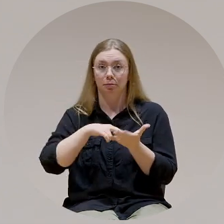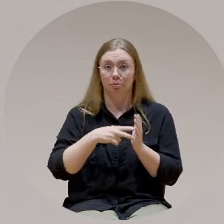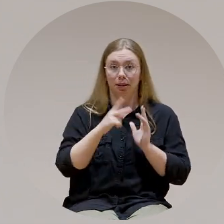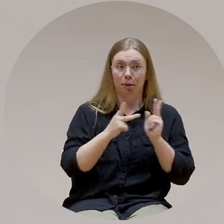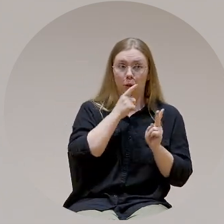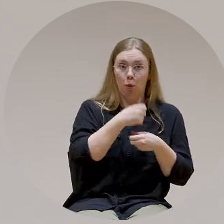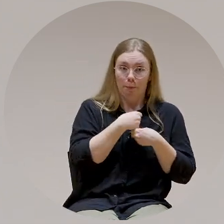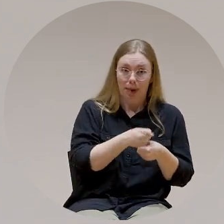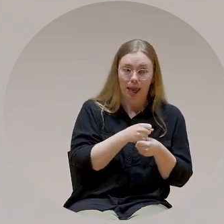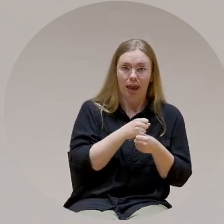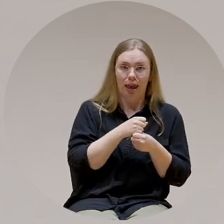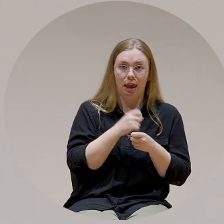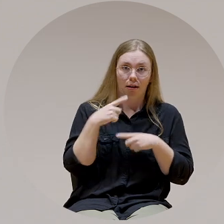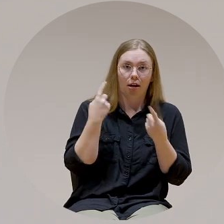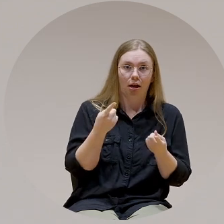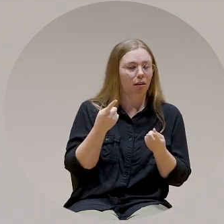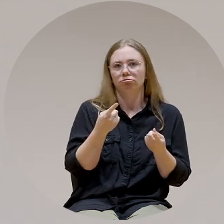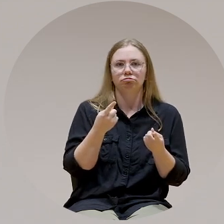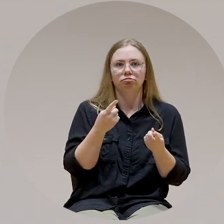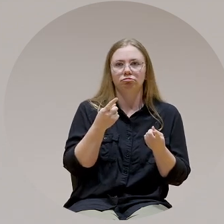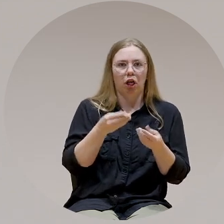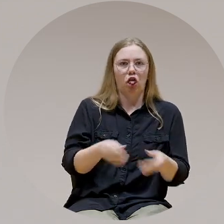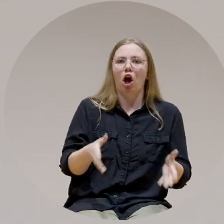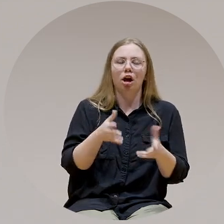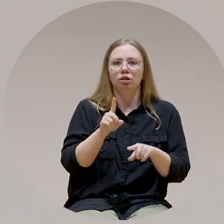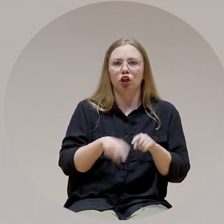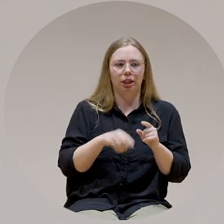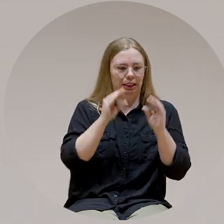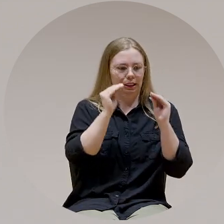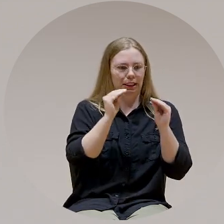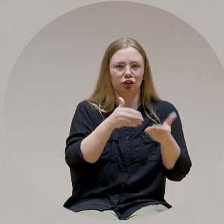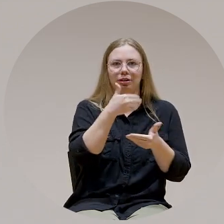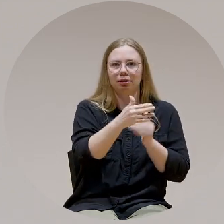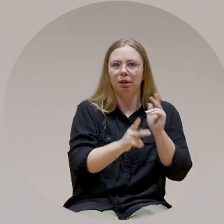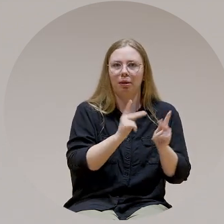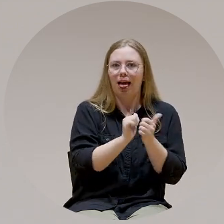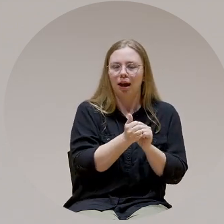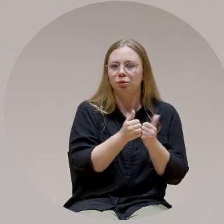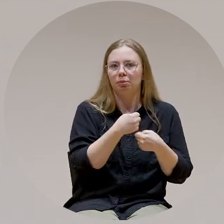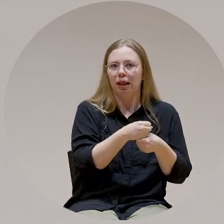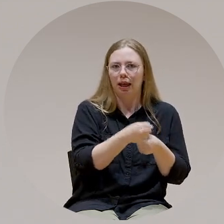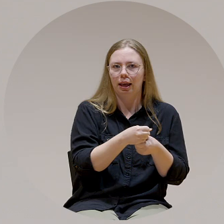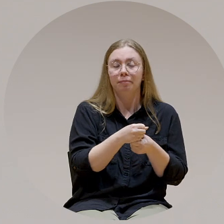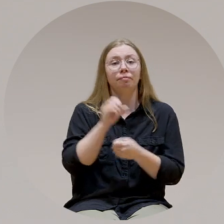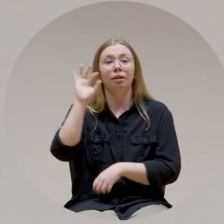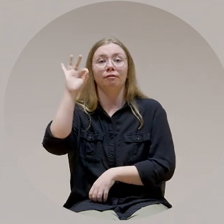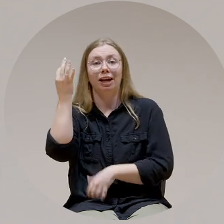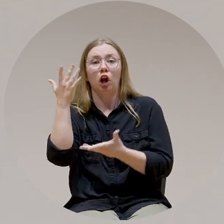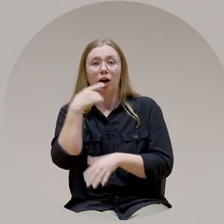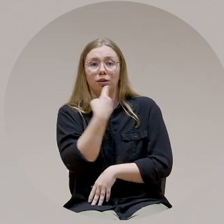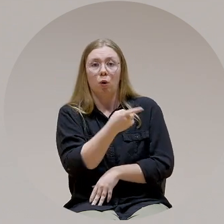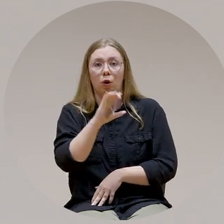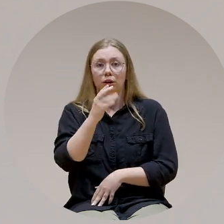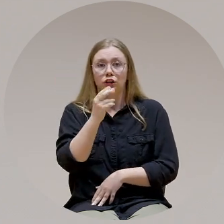who knew how to create these were unable to pass it on to the next generation. France has the Quai Branly has already told Choctaw Nation,